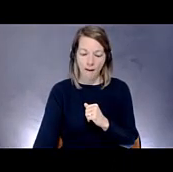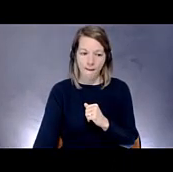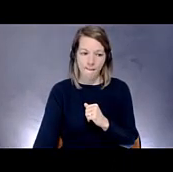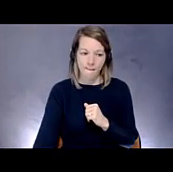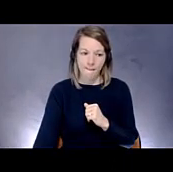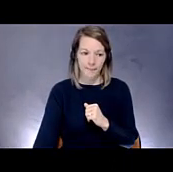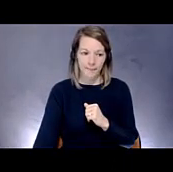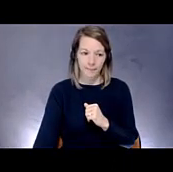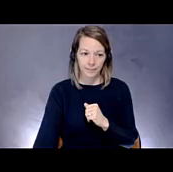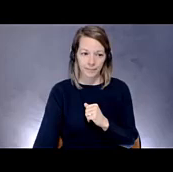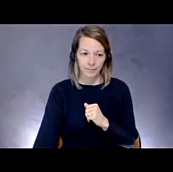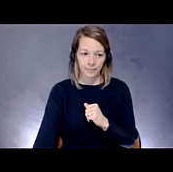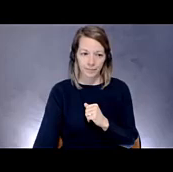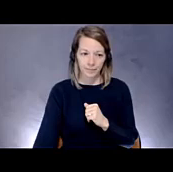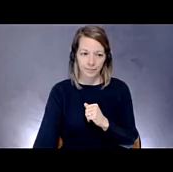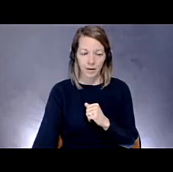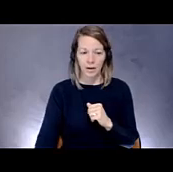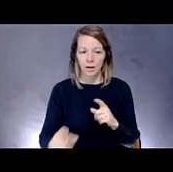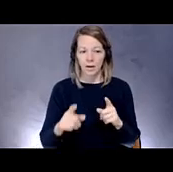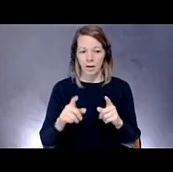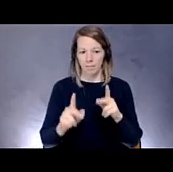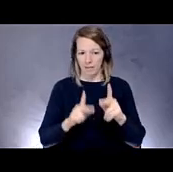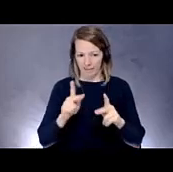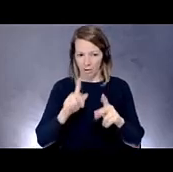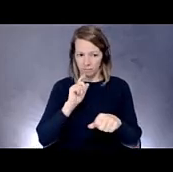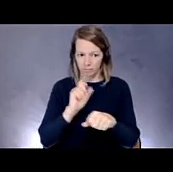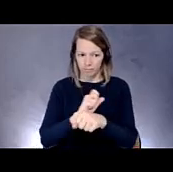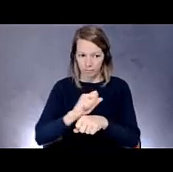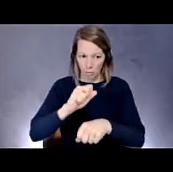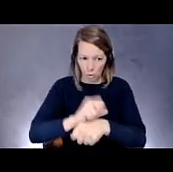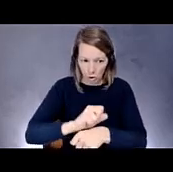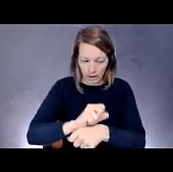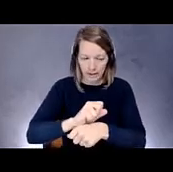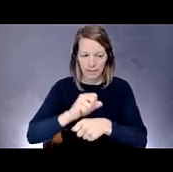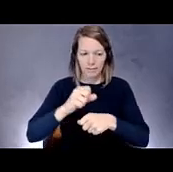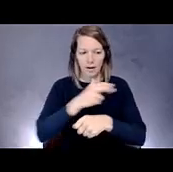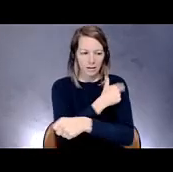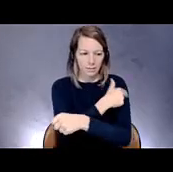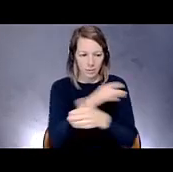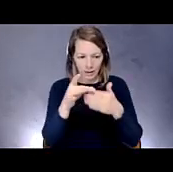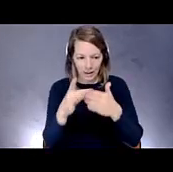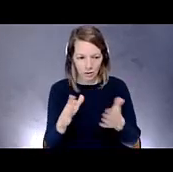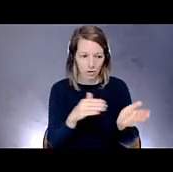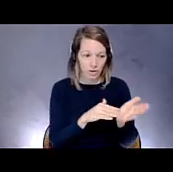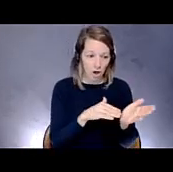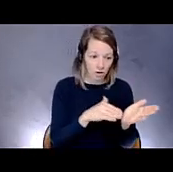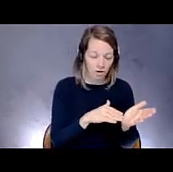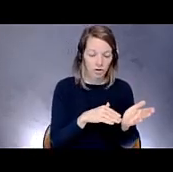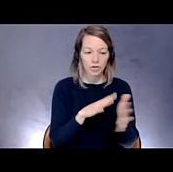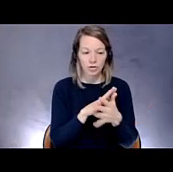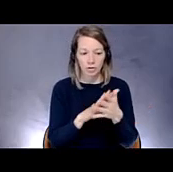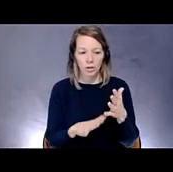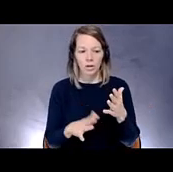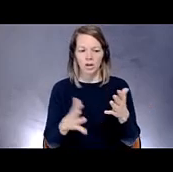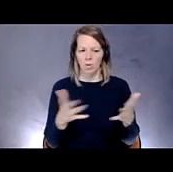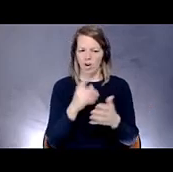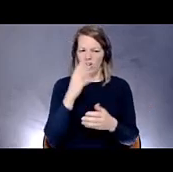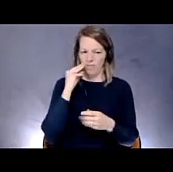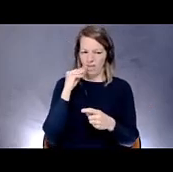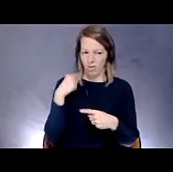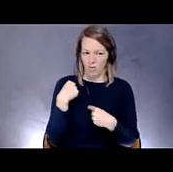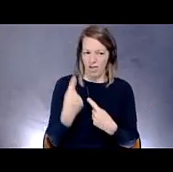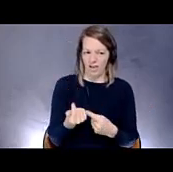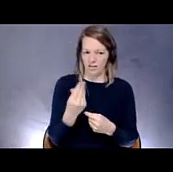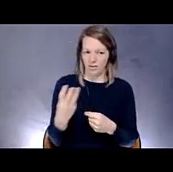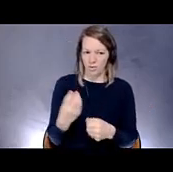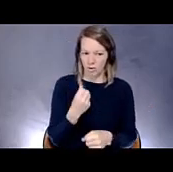You know, our frontline workers, our hospital leaders, docs, what you've been through in the last few years